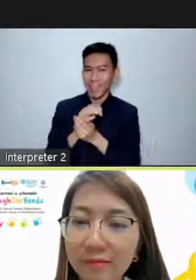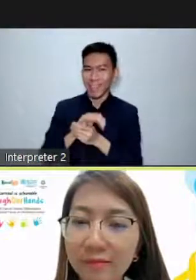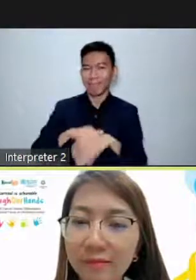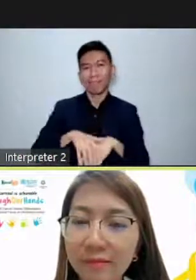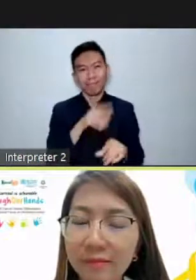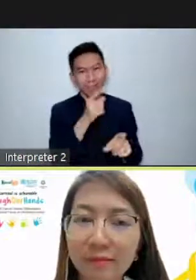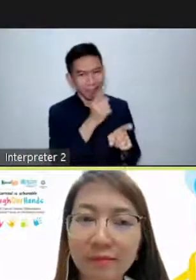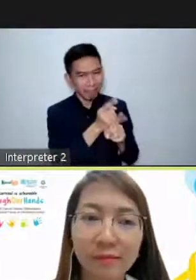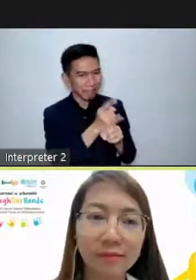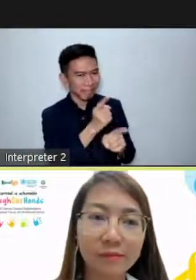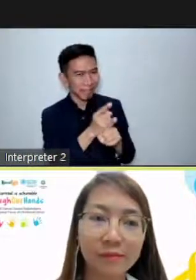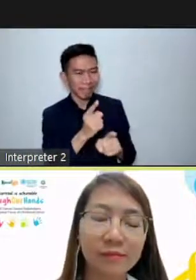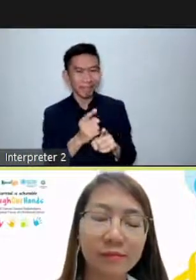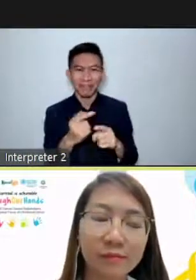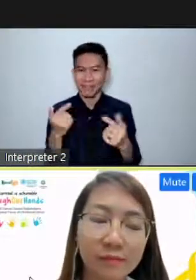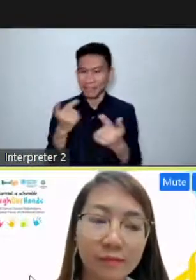right.